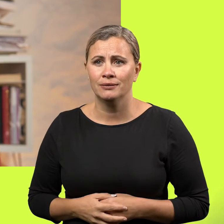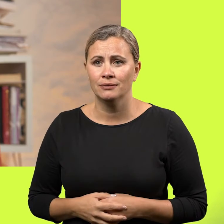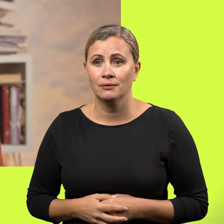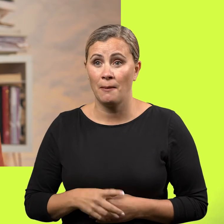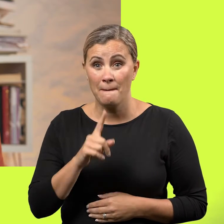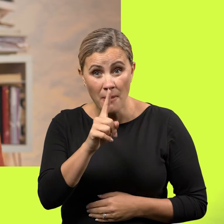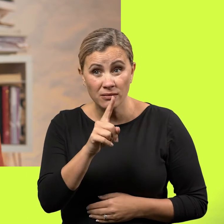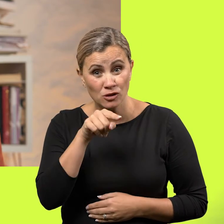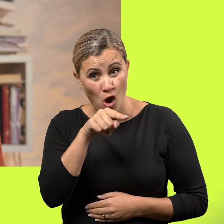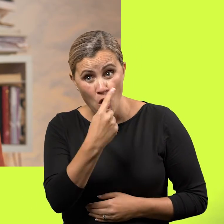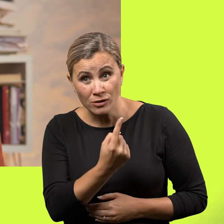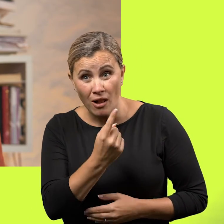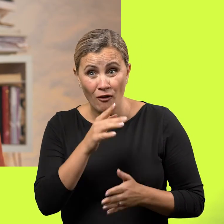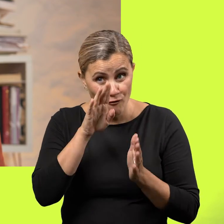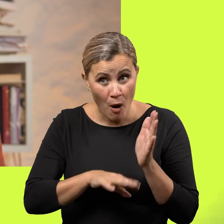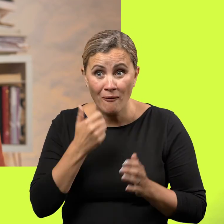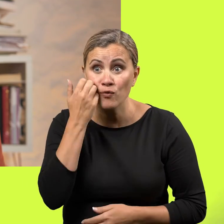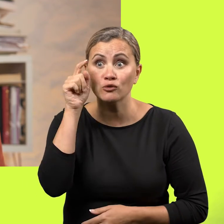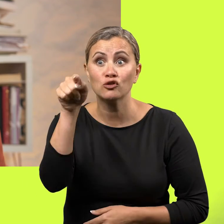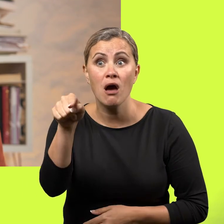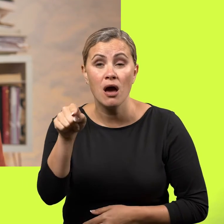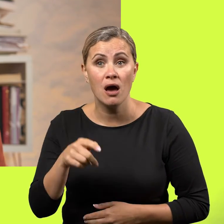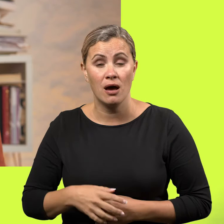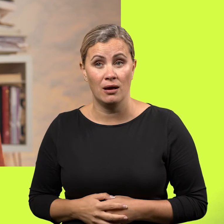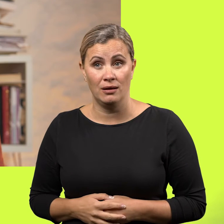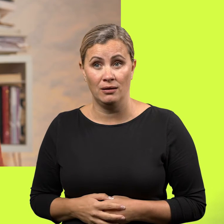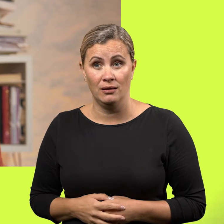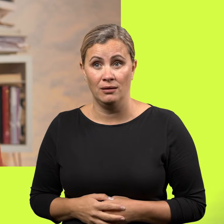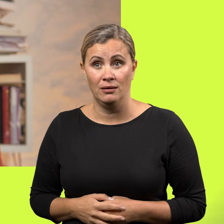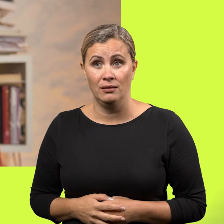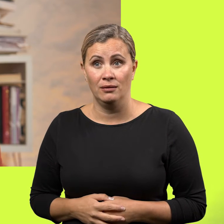but she is from the future.